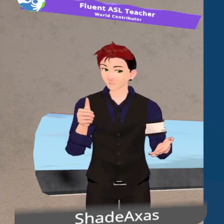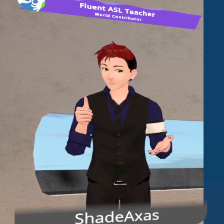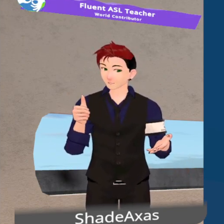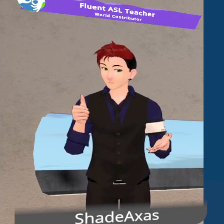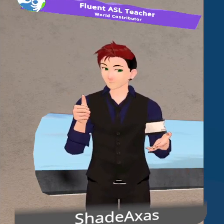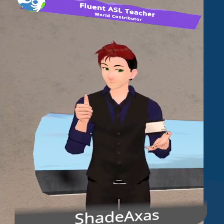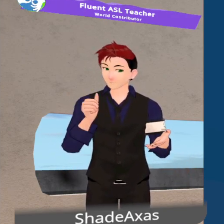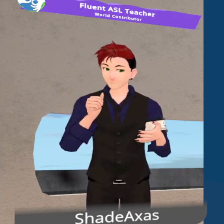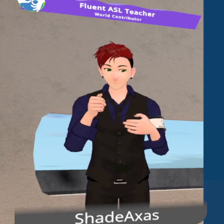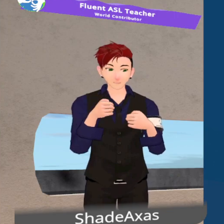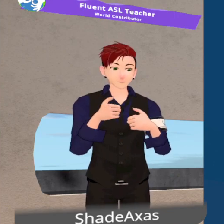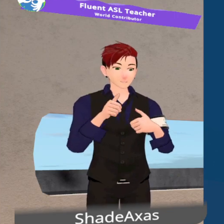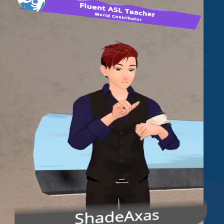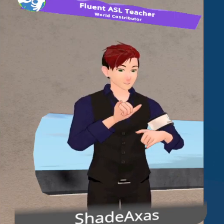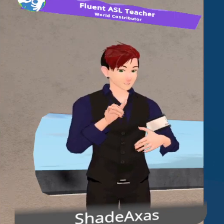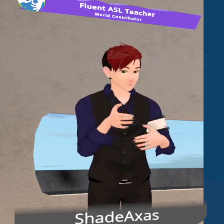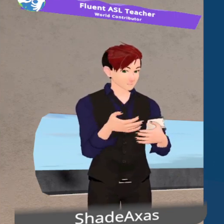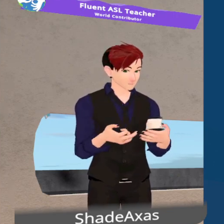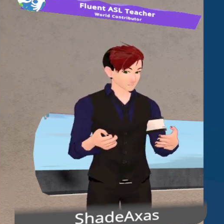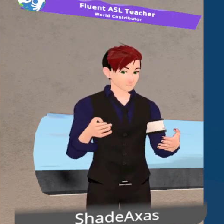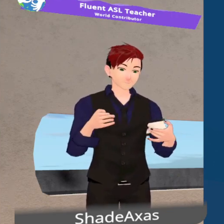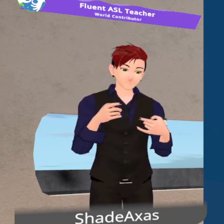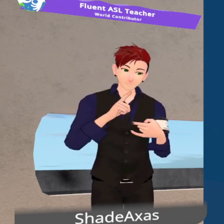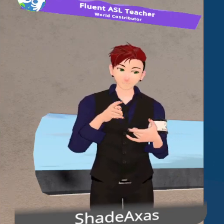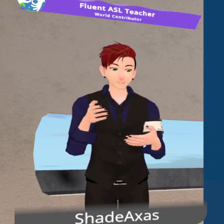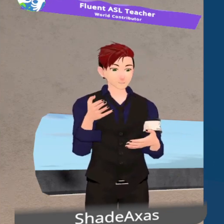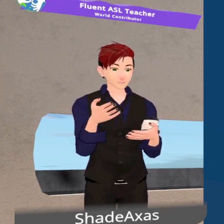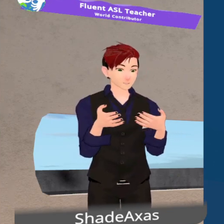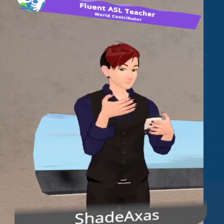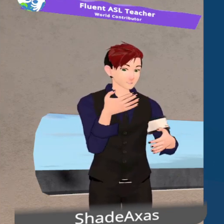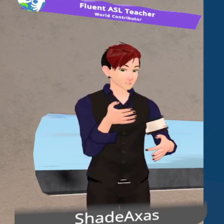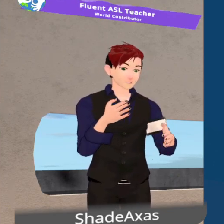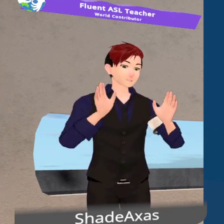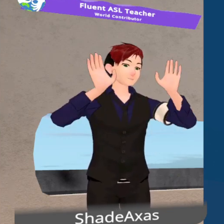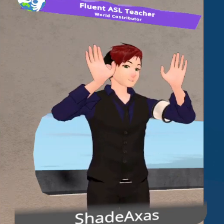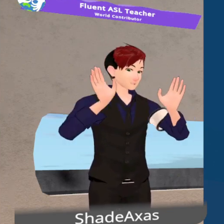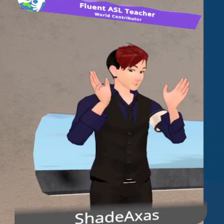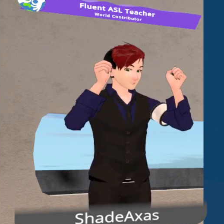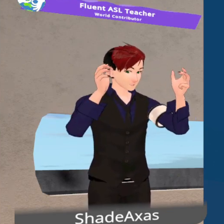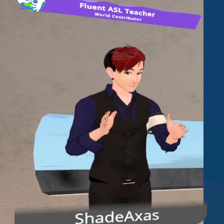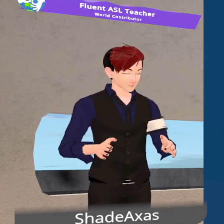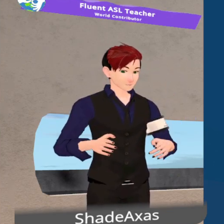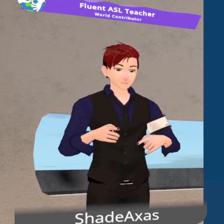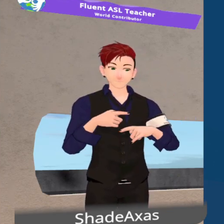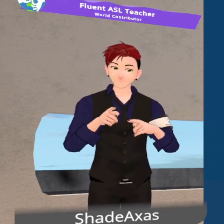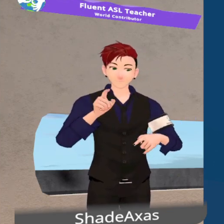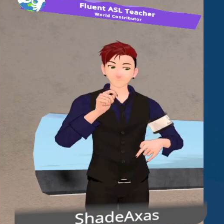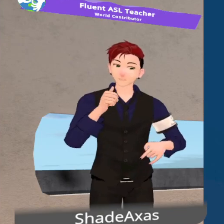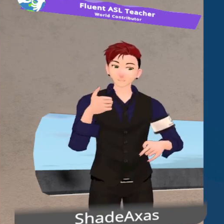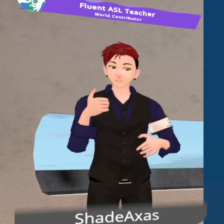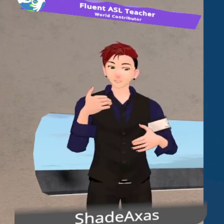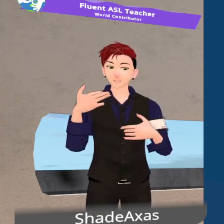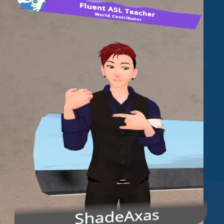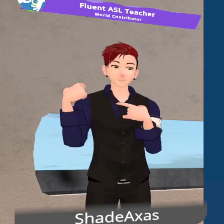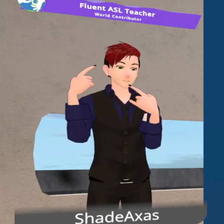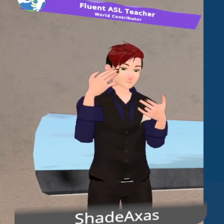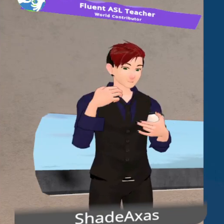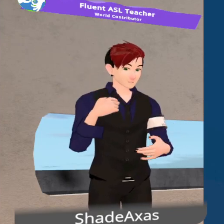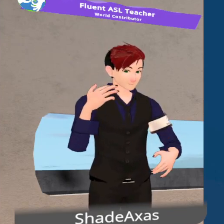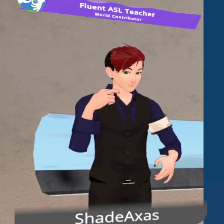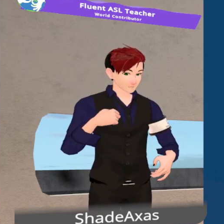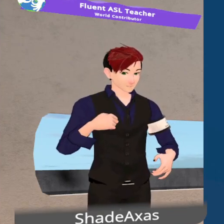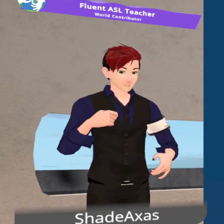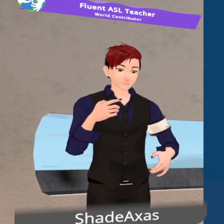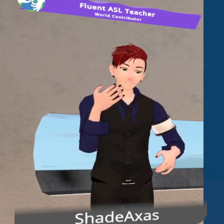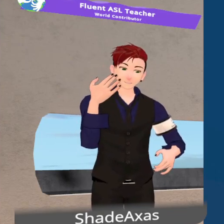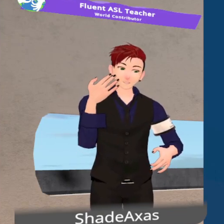You don't get the same experience. Sure, they may be good. They may be a great teacher, but they don't have the